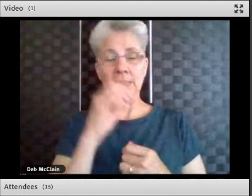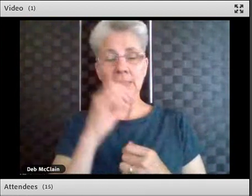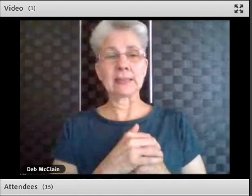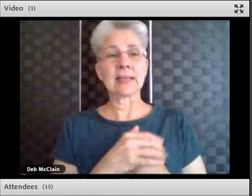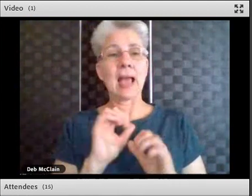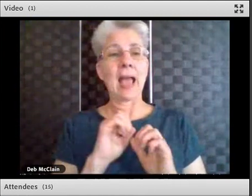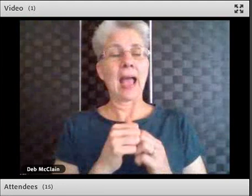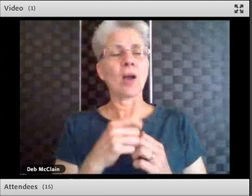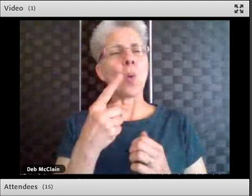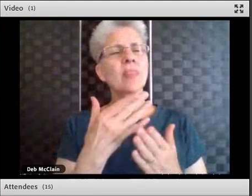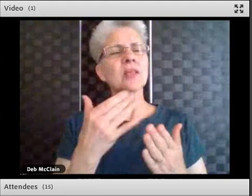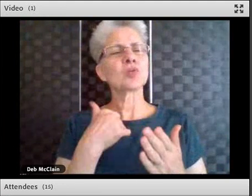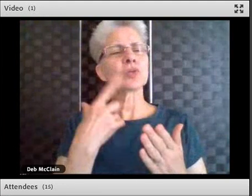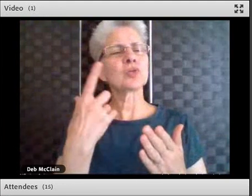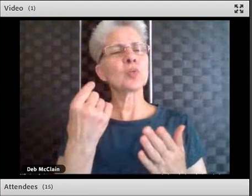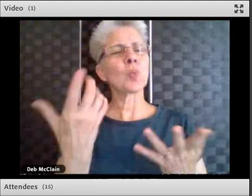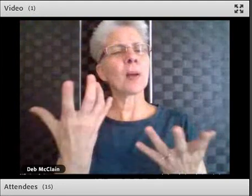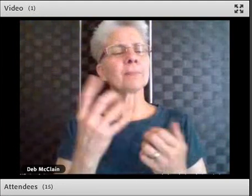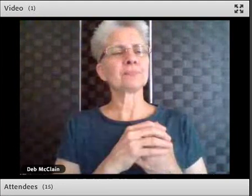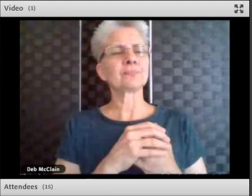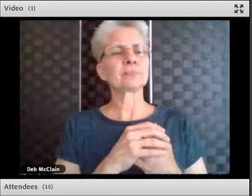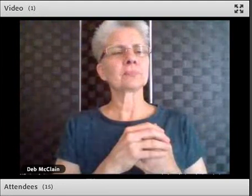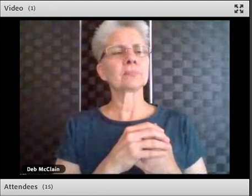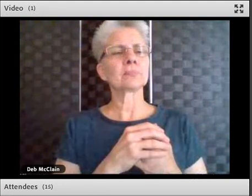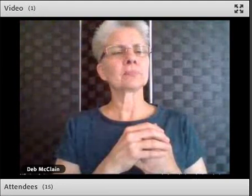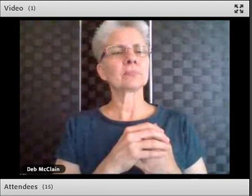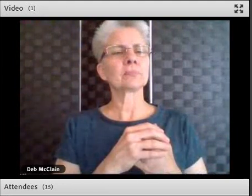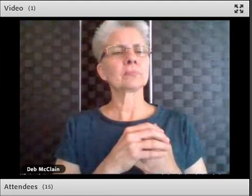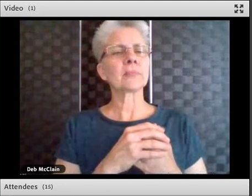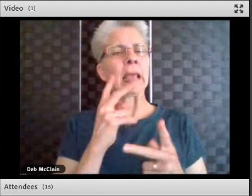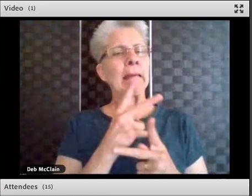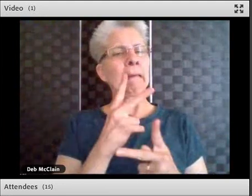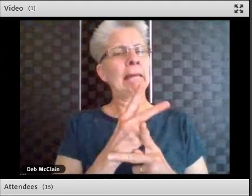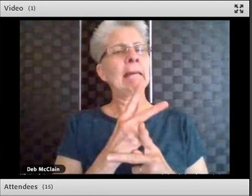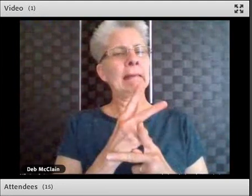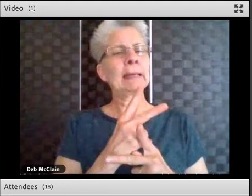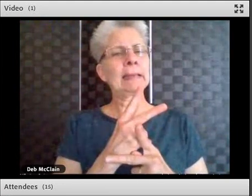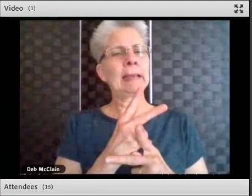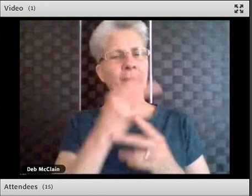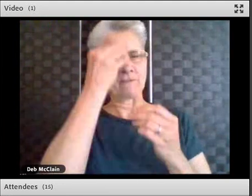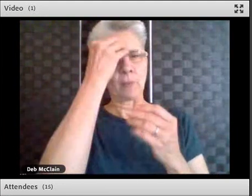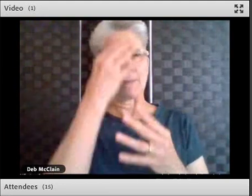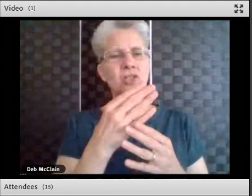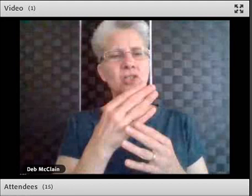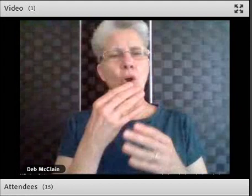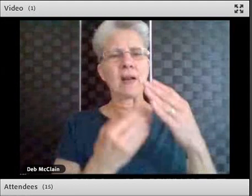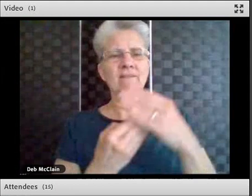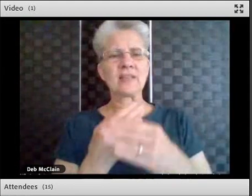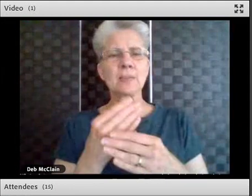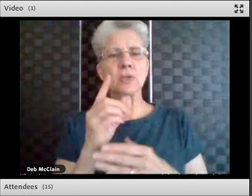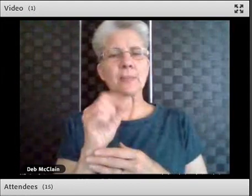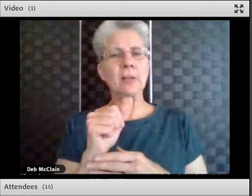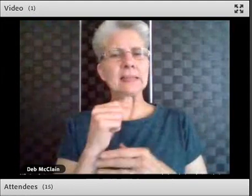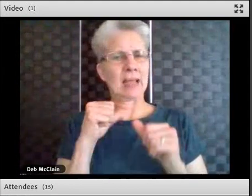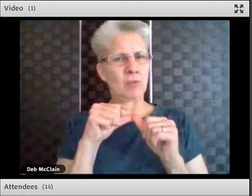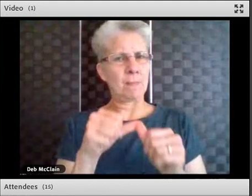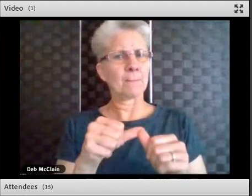disabilities? One thing that you can do is keep or acquire information on various invisible disabilities and stay current in this